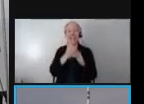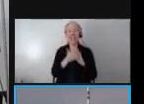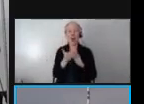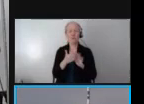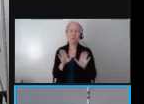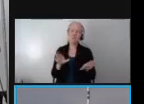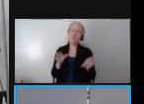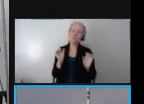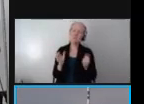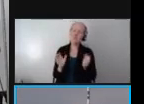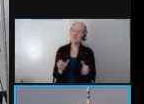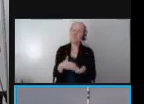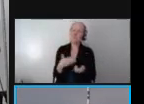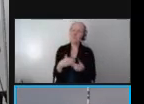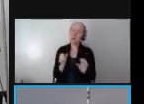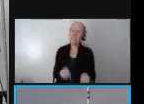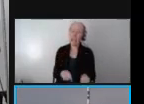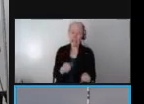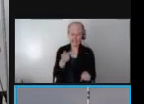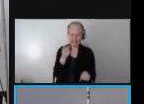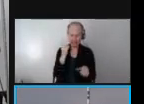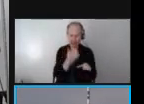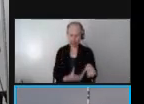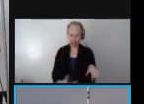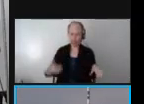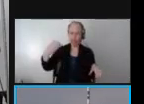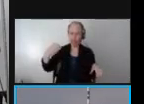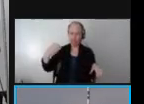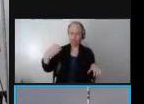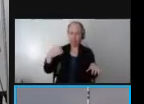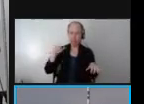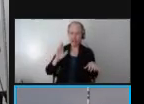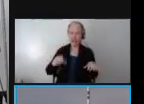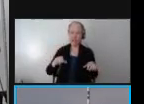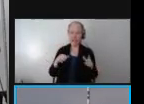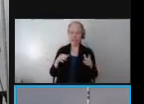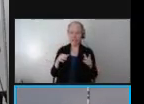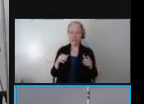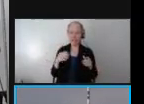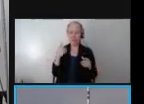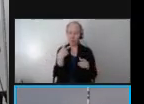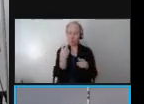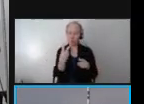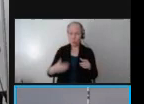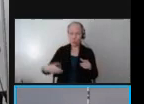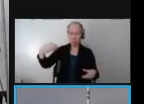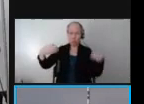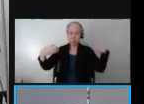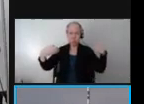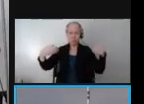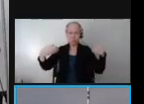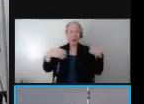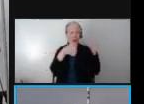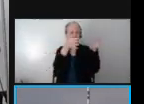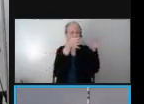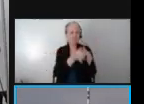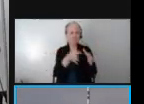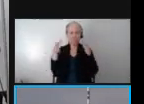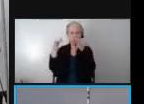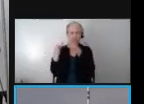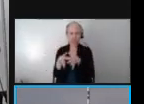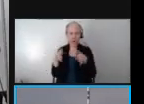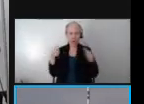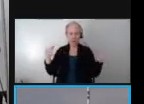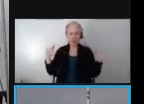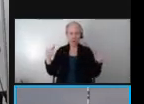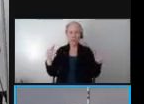So in this picture, you see me holding two basically urine hoses with funnels. I'm basically exchanging those out. And then